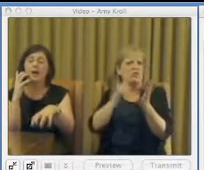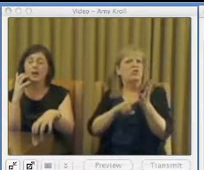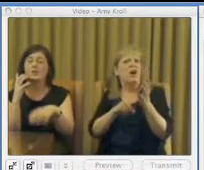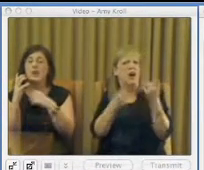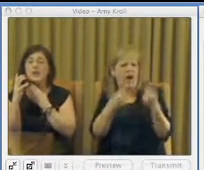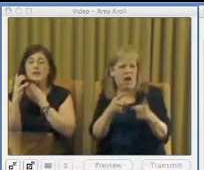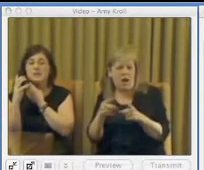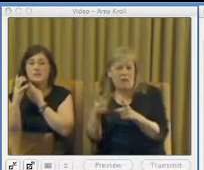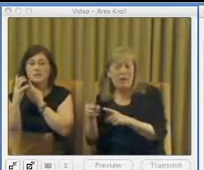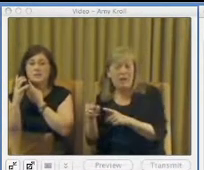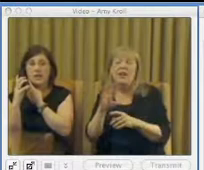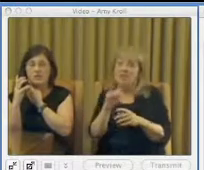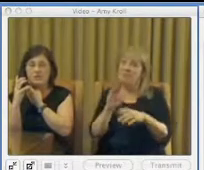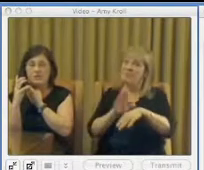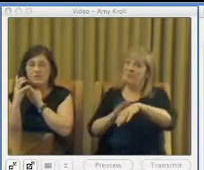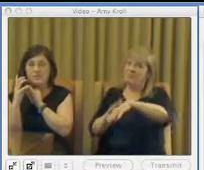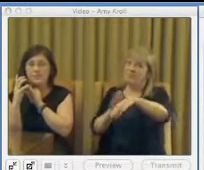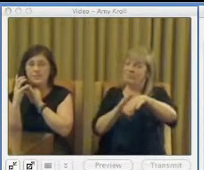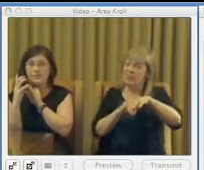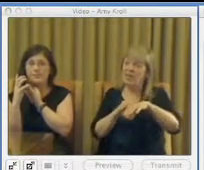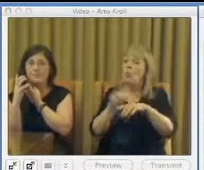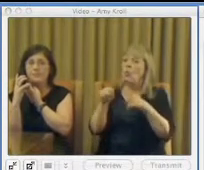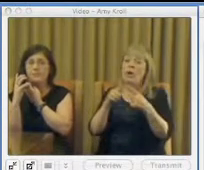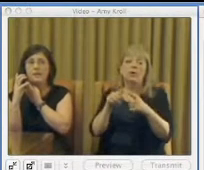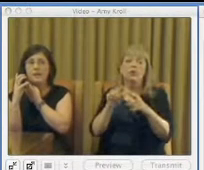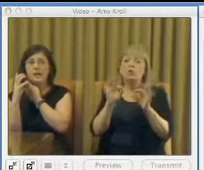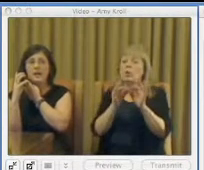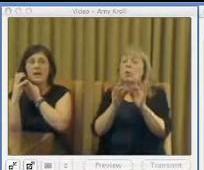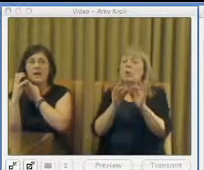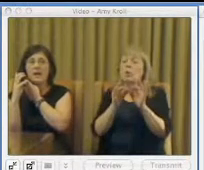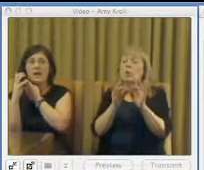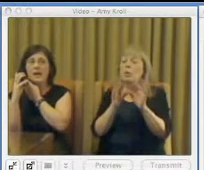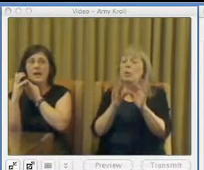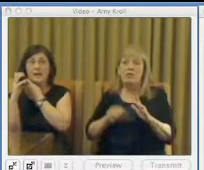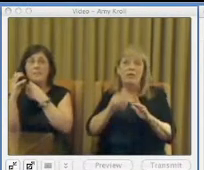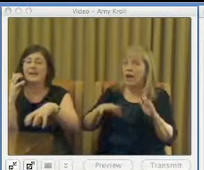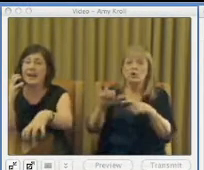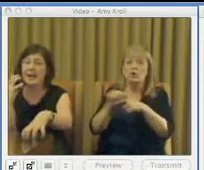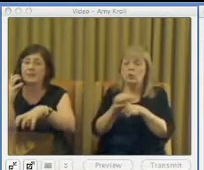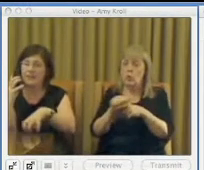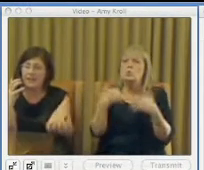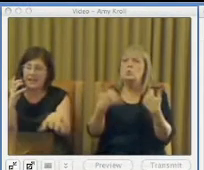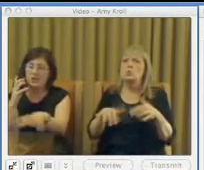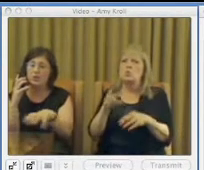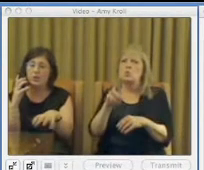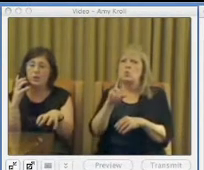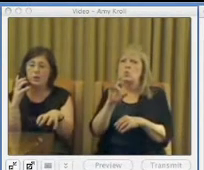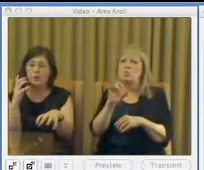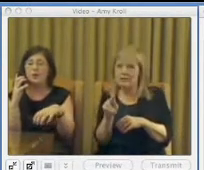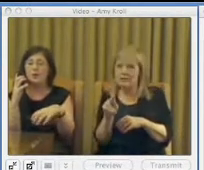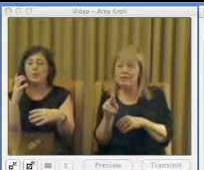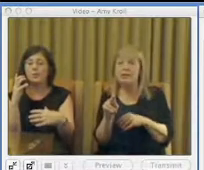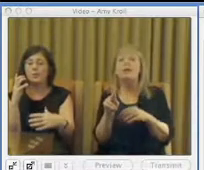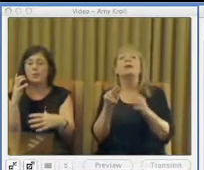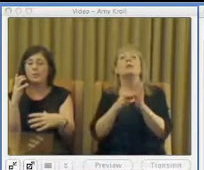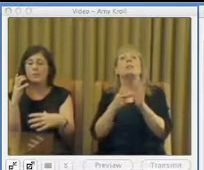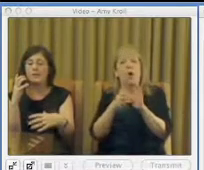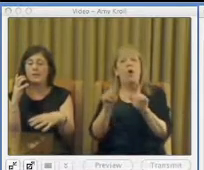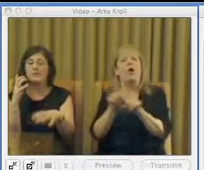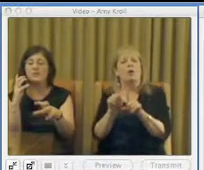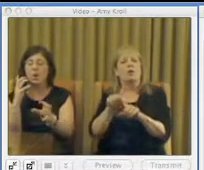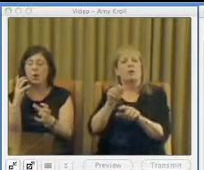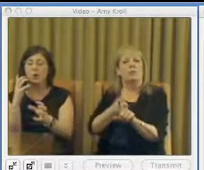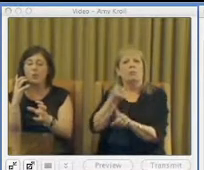the risks of having untrained interpreters and the impact that that can have on that mediation,